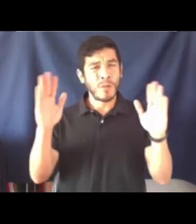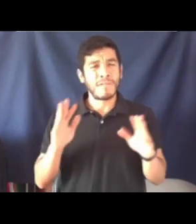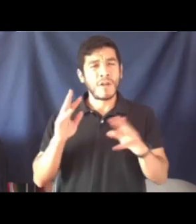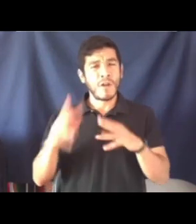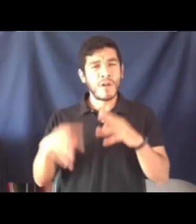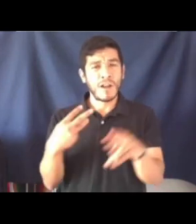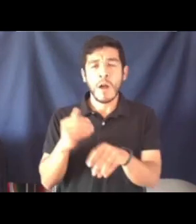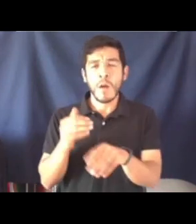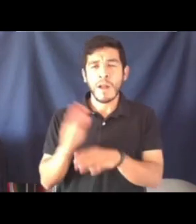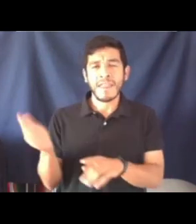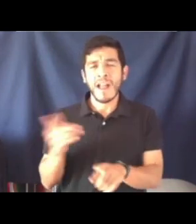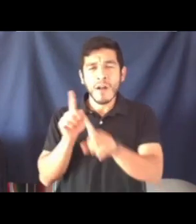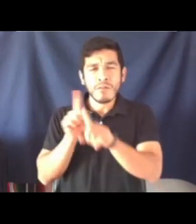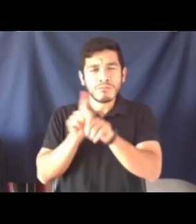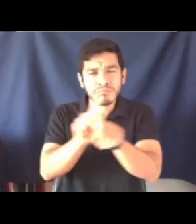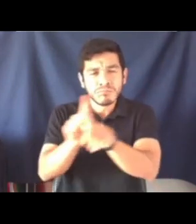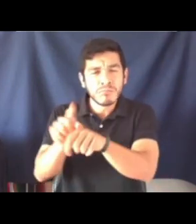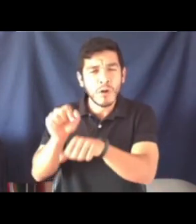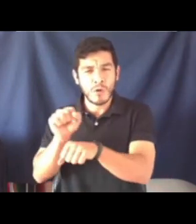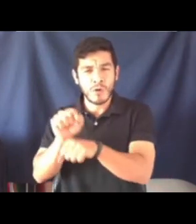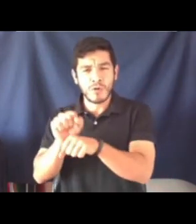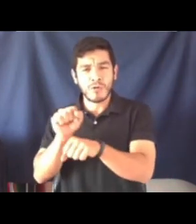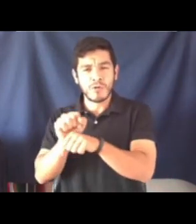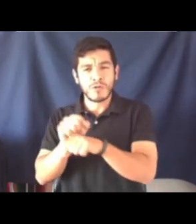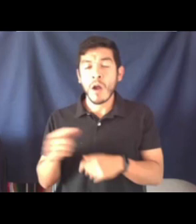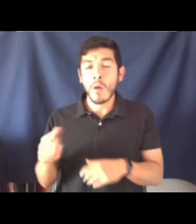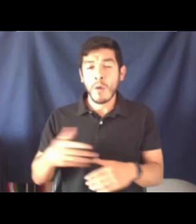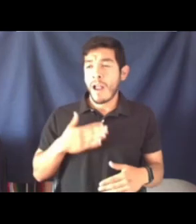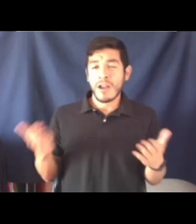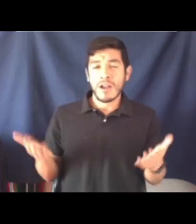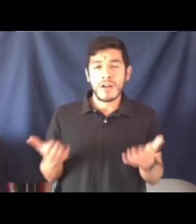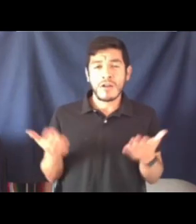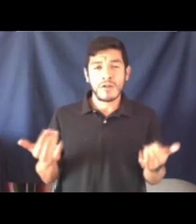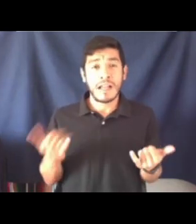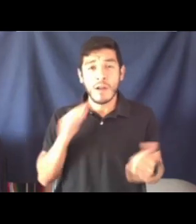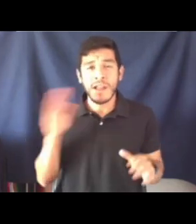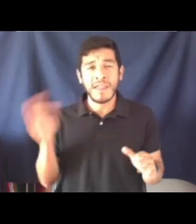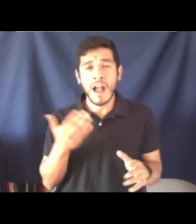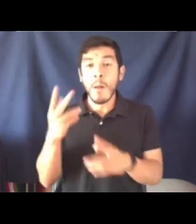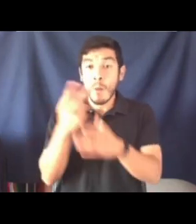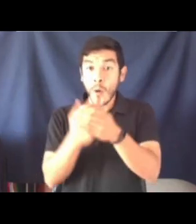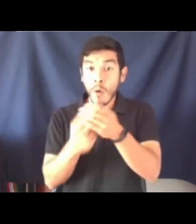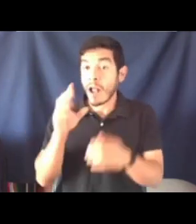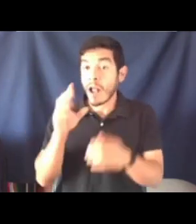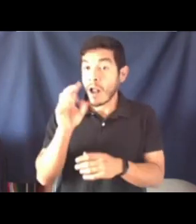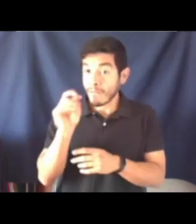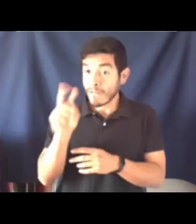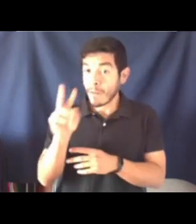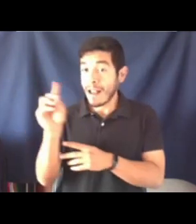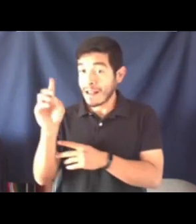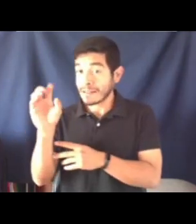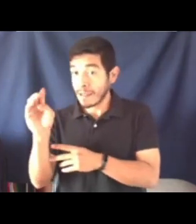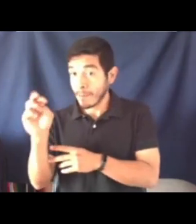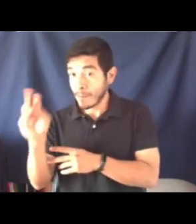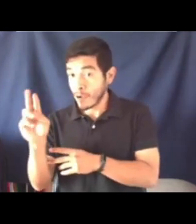Works, and we're glad to be here today for our combined November-December meeting for the Peer Mentoring